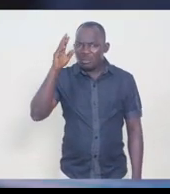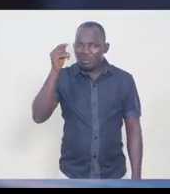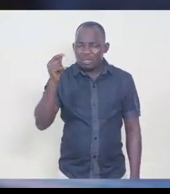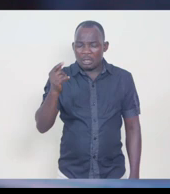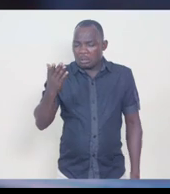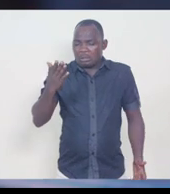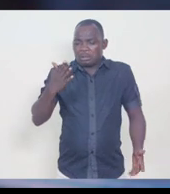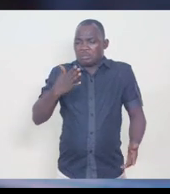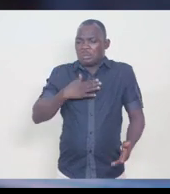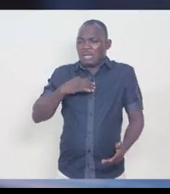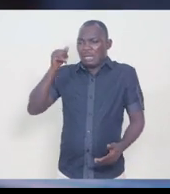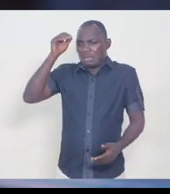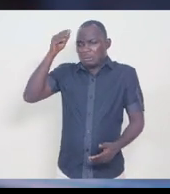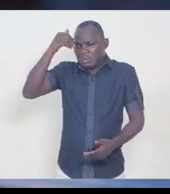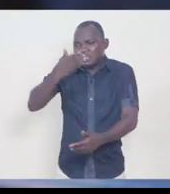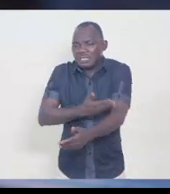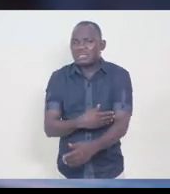Luku is my grandson.